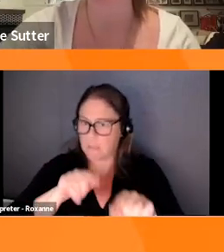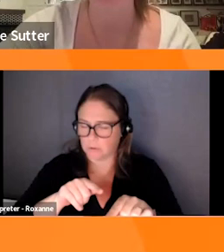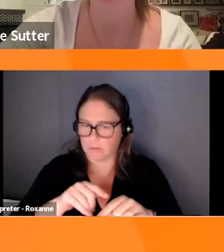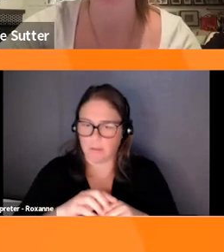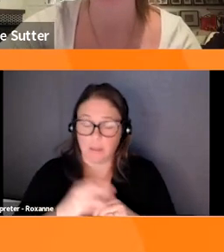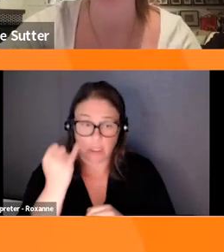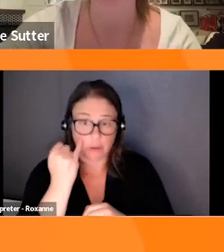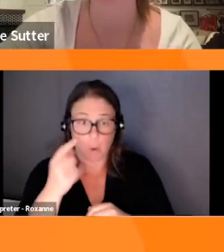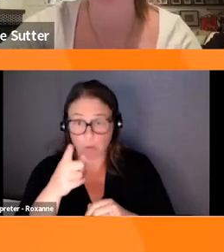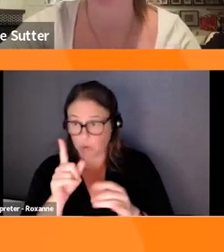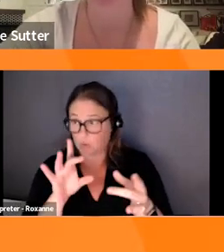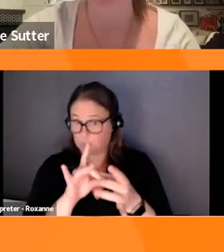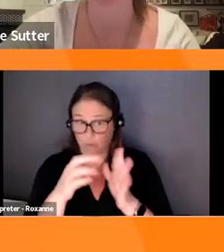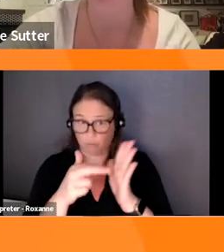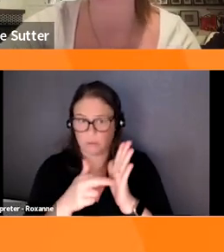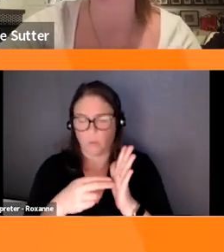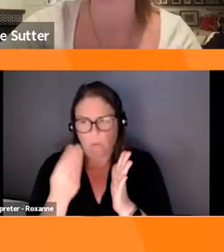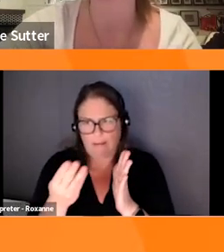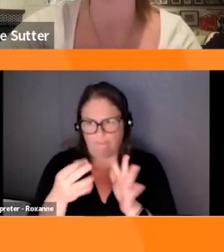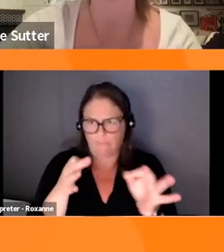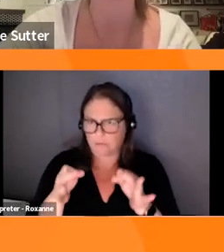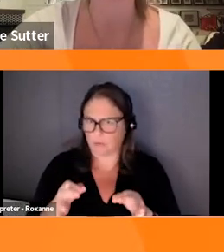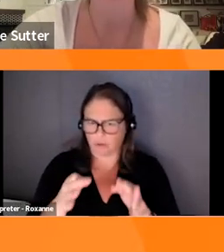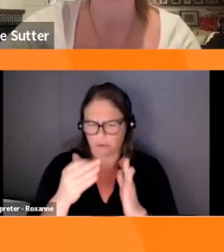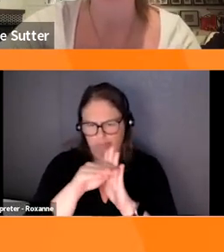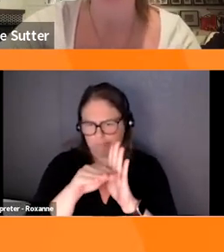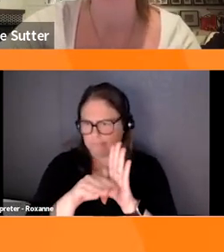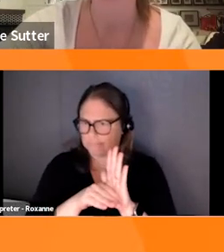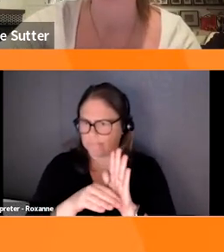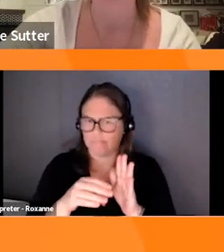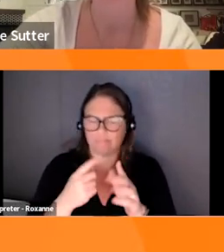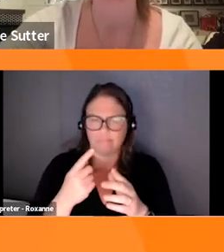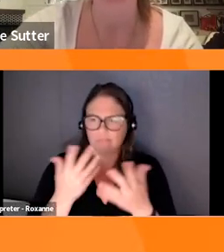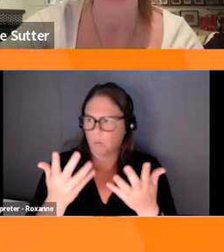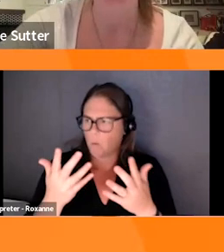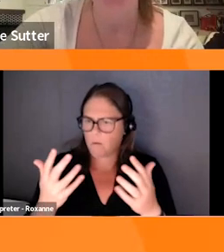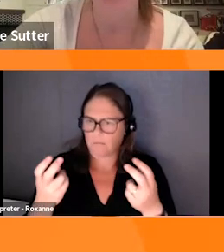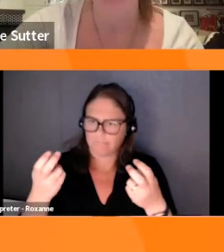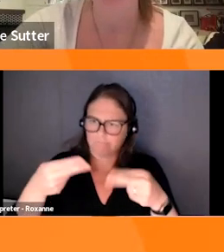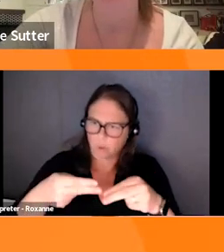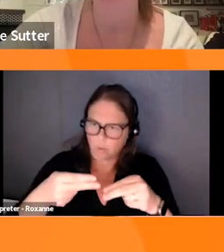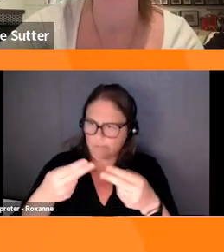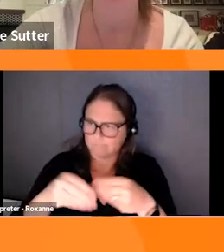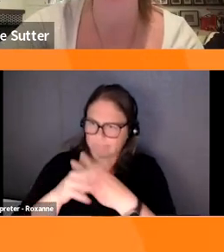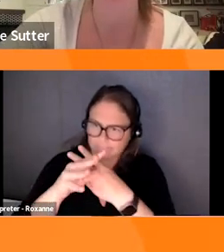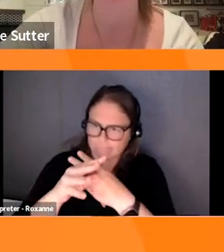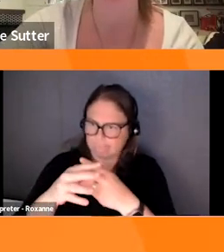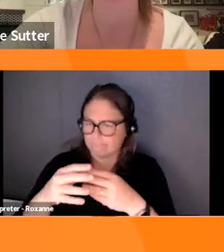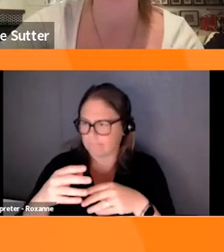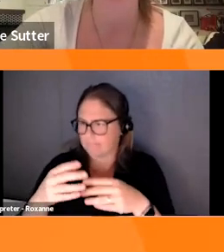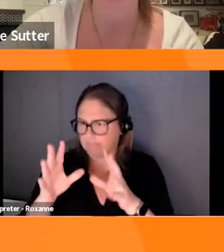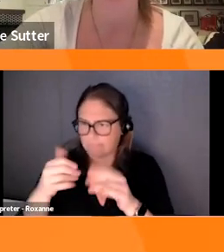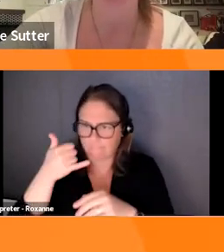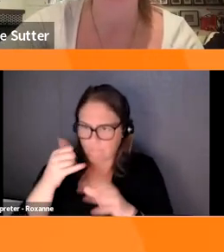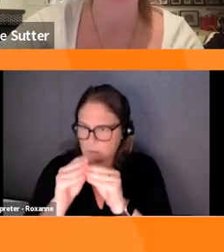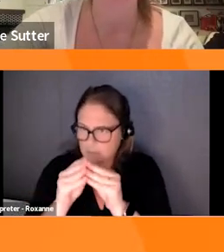send you great instructions as well. I can hop on a call with you to help as well. And then you're going to want to